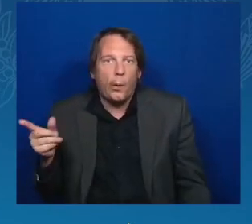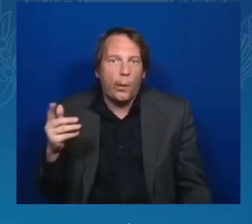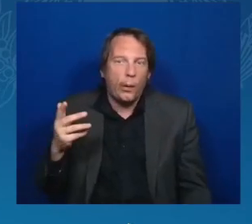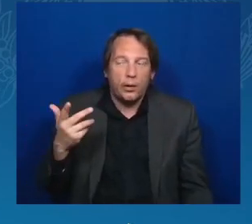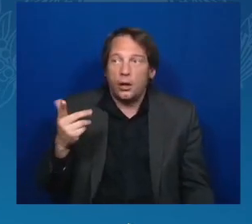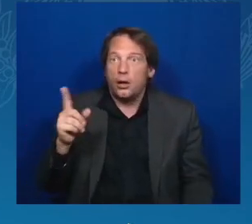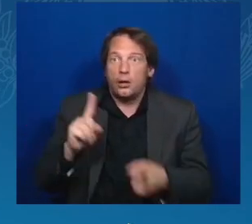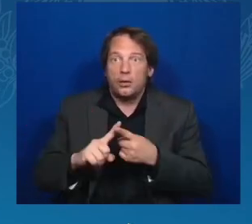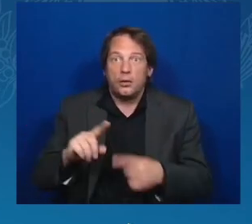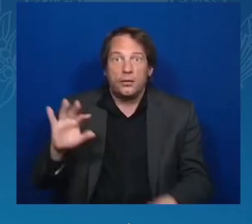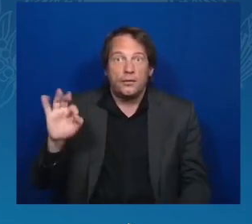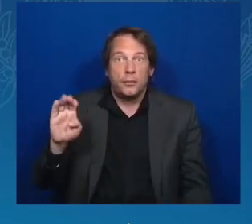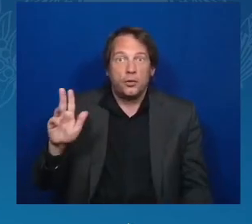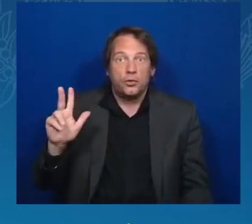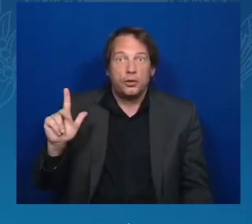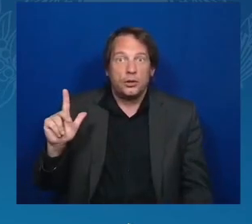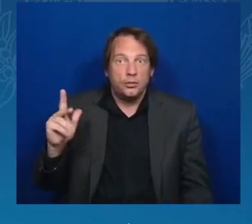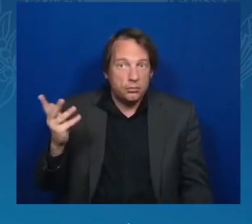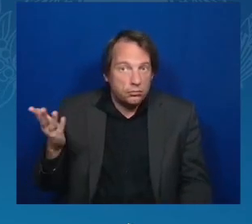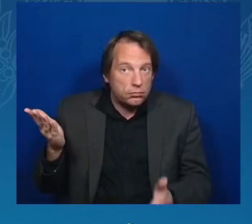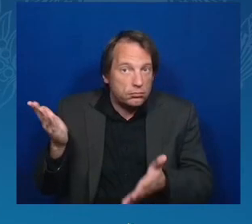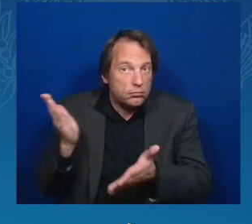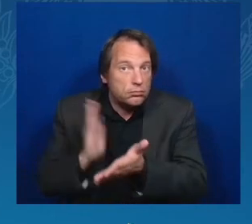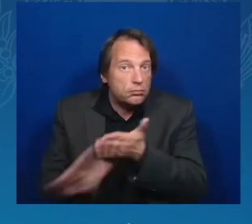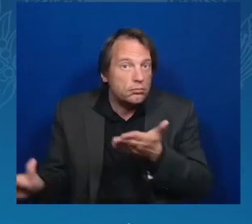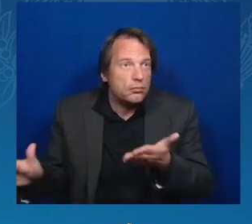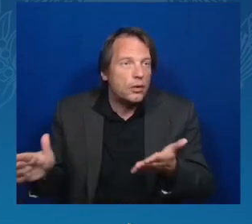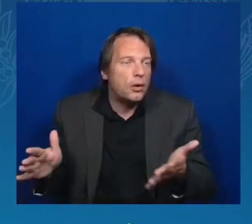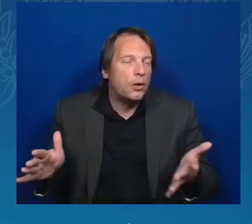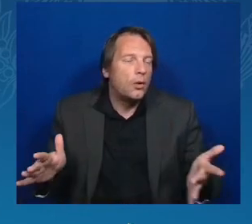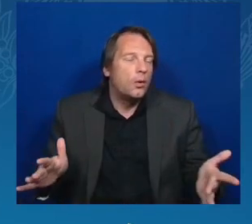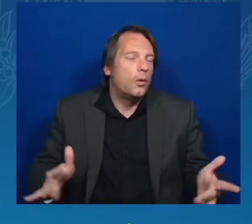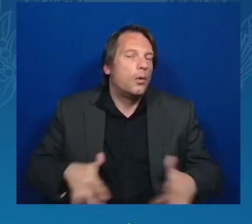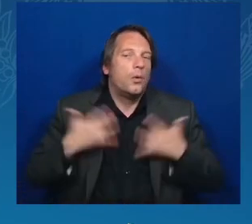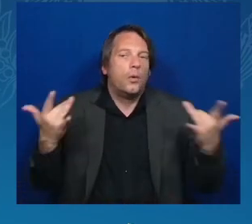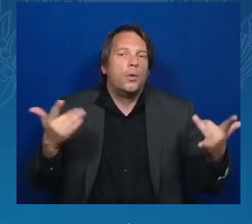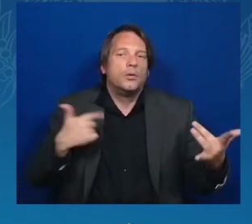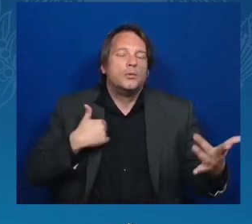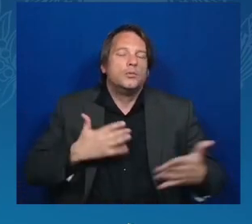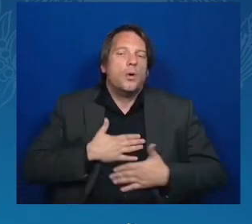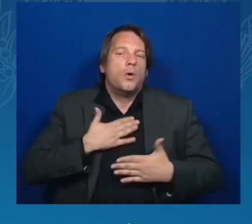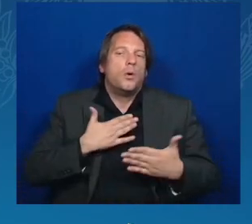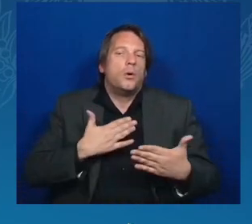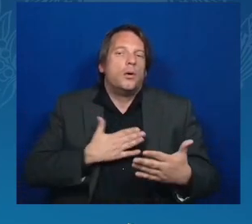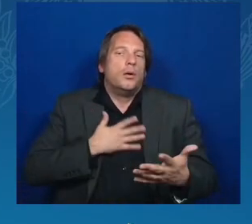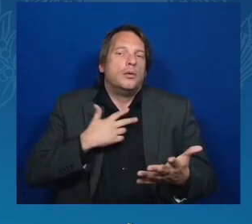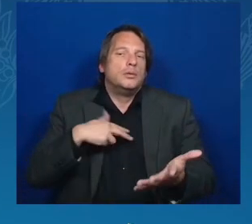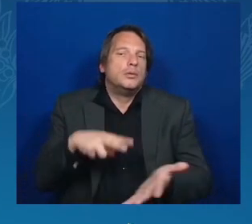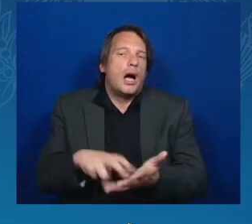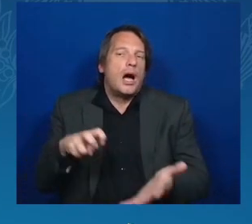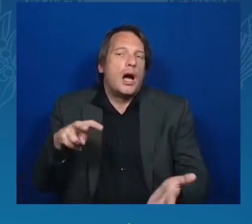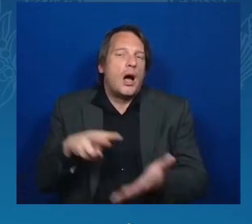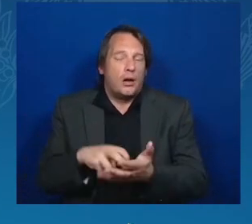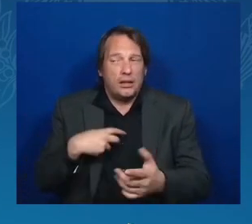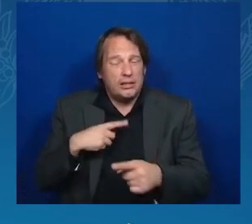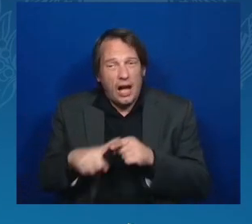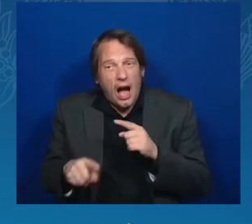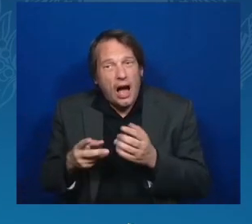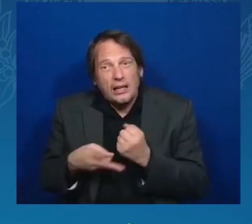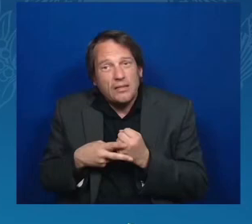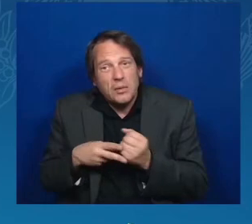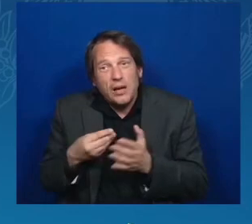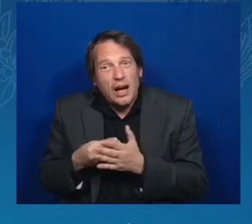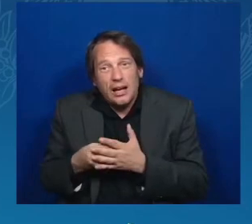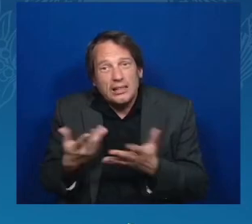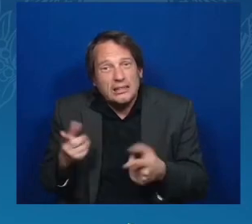was just so much joy. I can travel. I couldn't save any money. I couldn't afford $800 a month. I just want to thank you guys so much